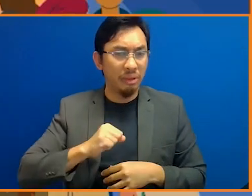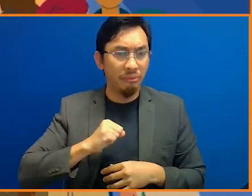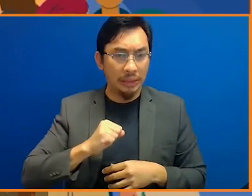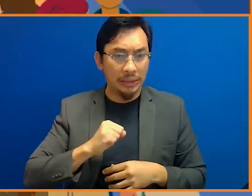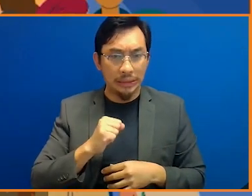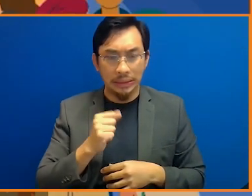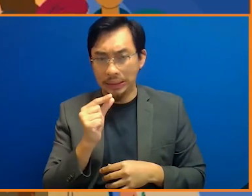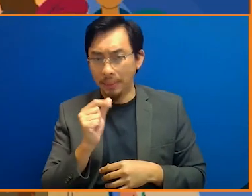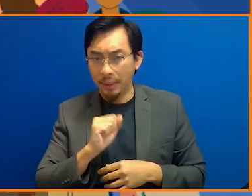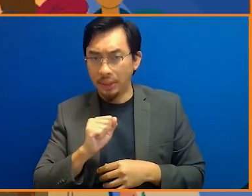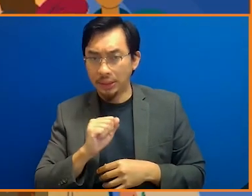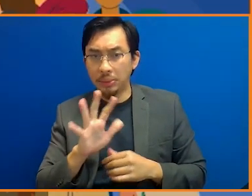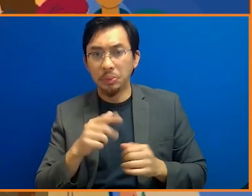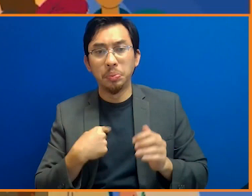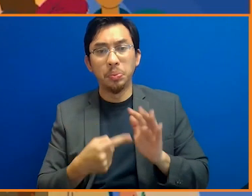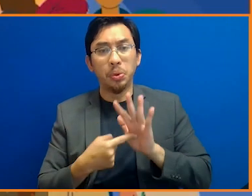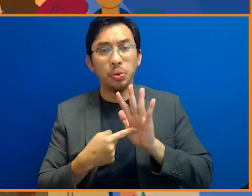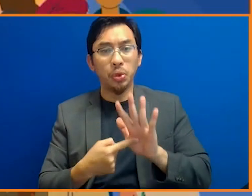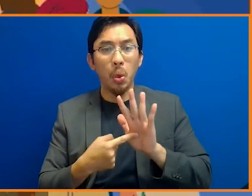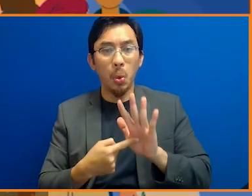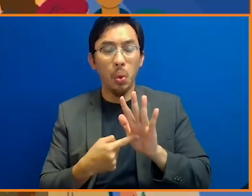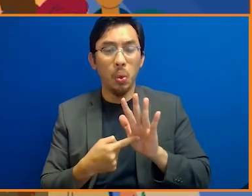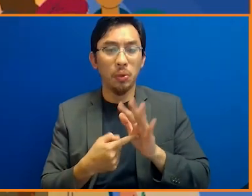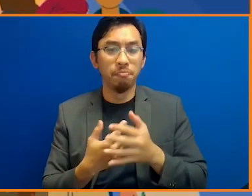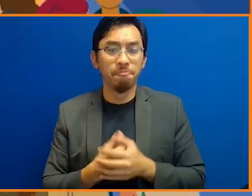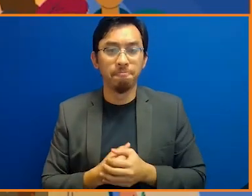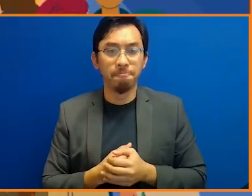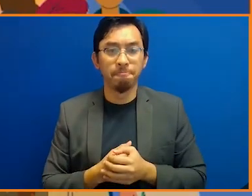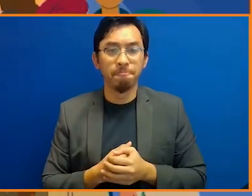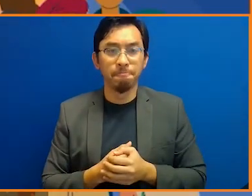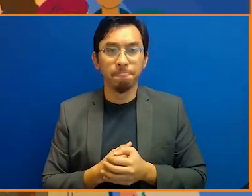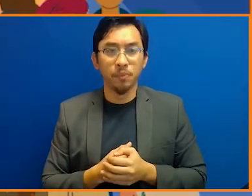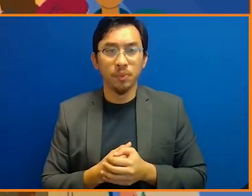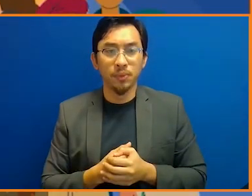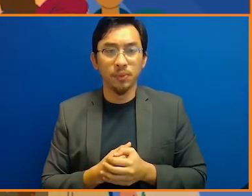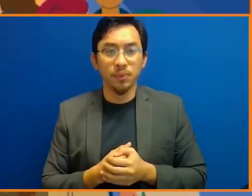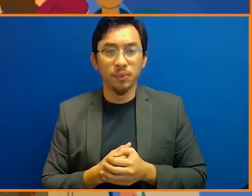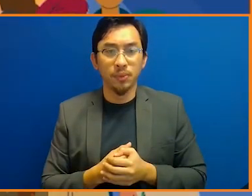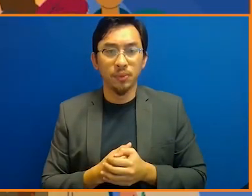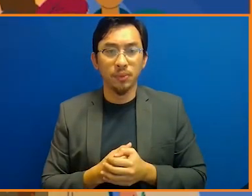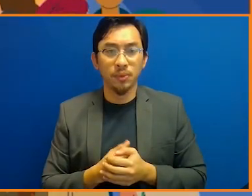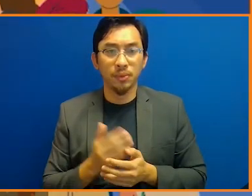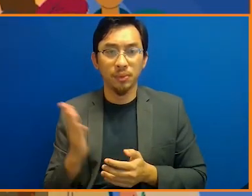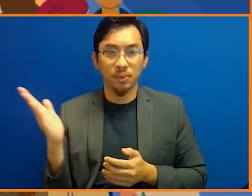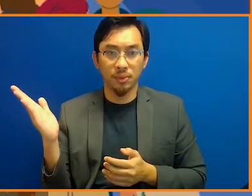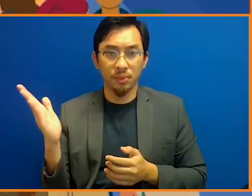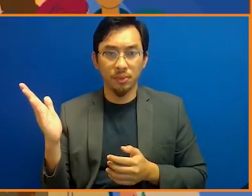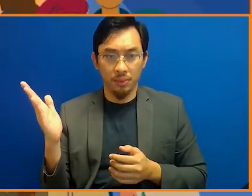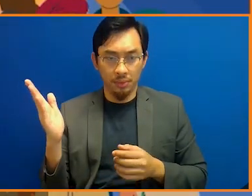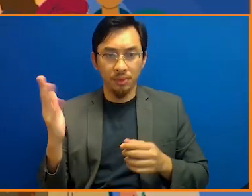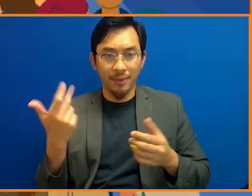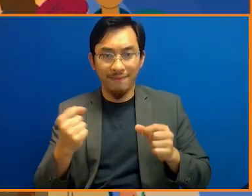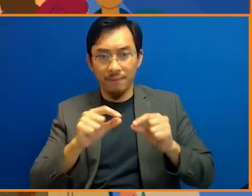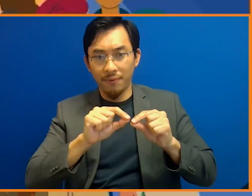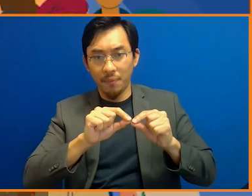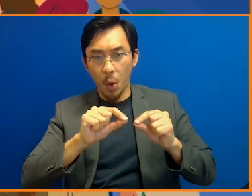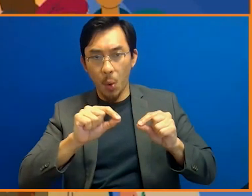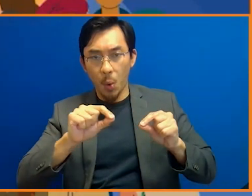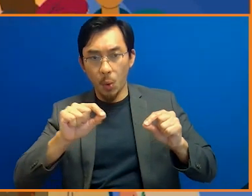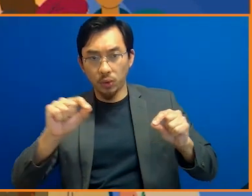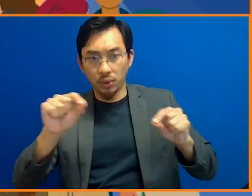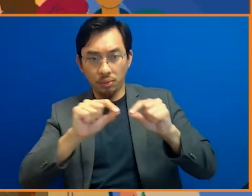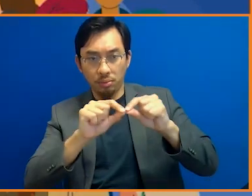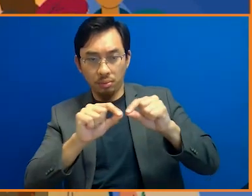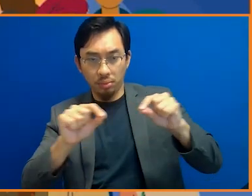maybe I can go a little bit fast. So this one is just to show that this is the plot between the